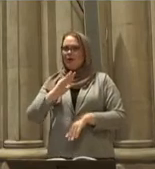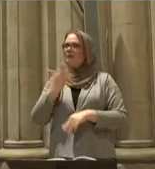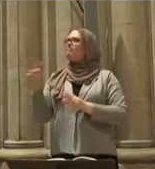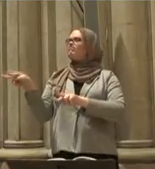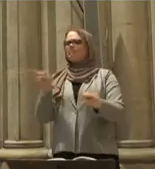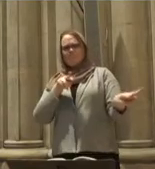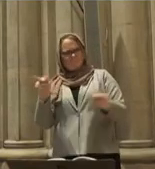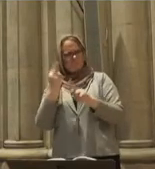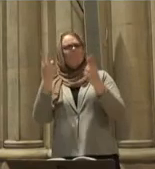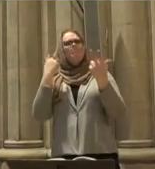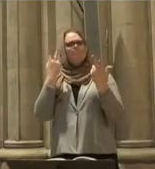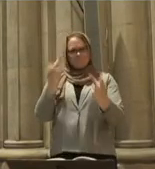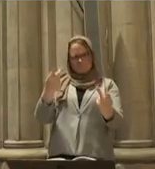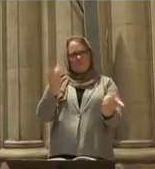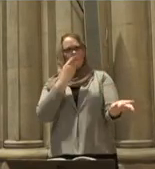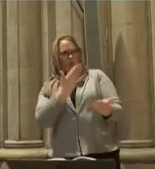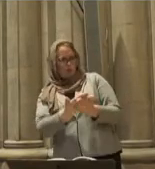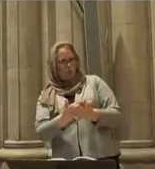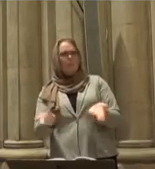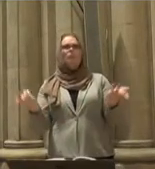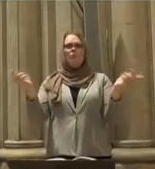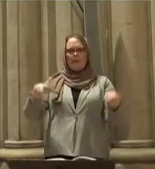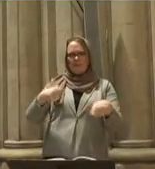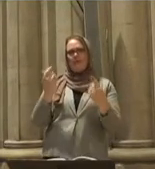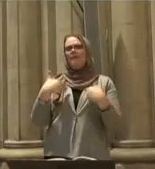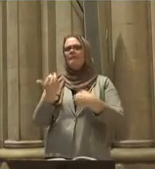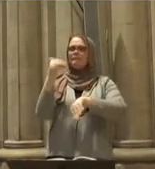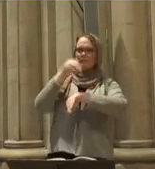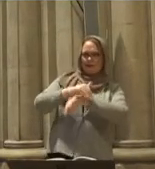and there was morning, the third day.